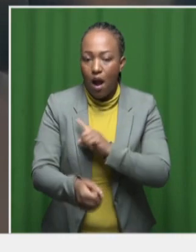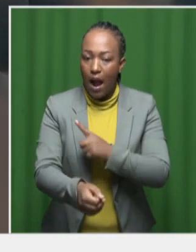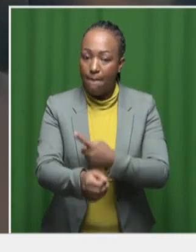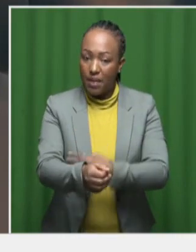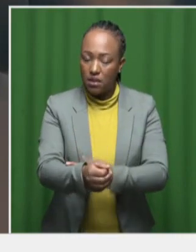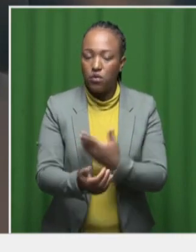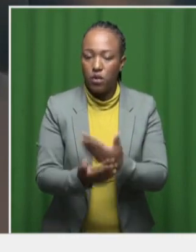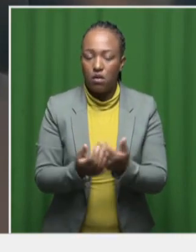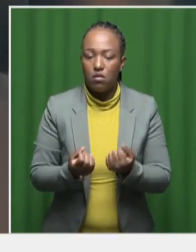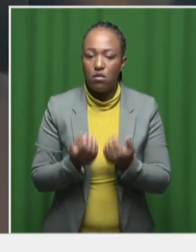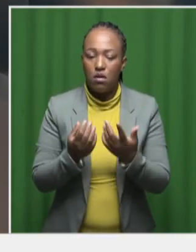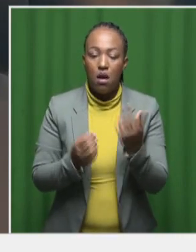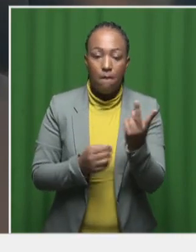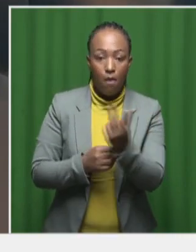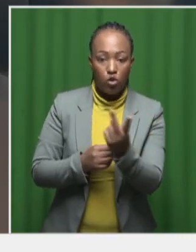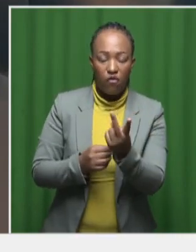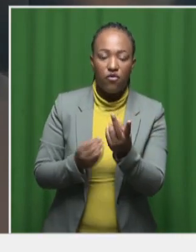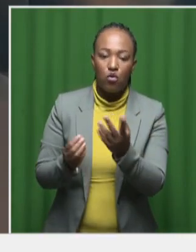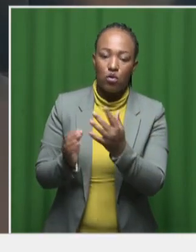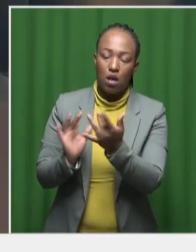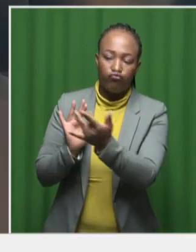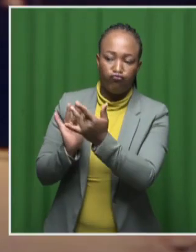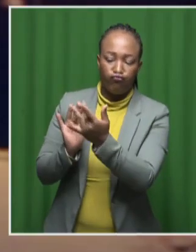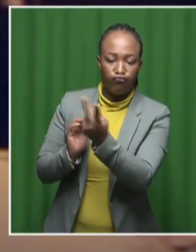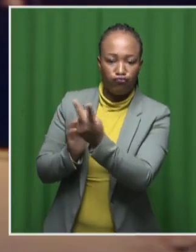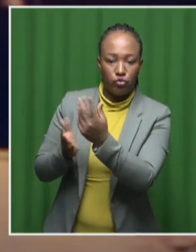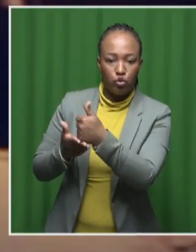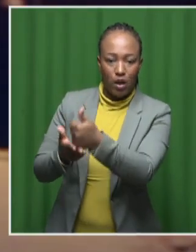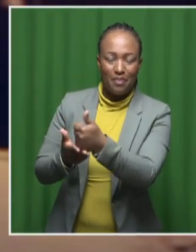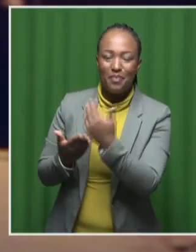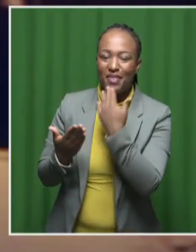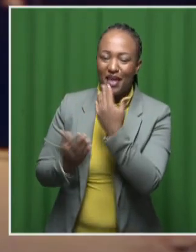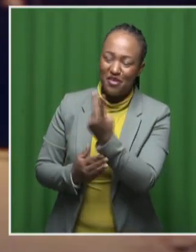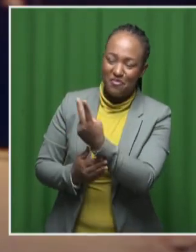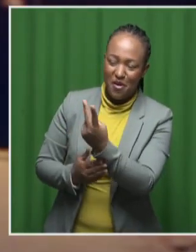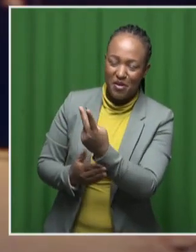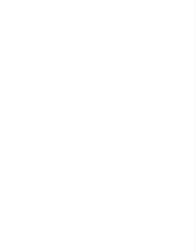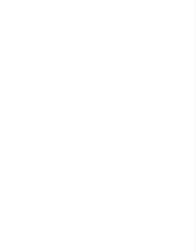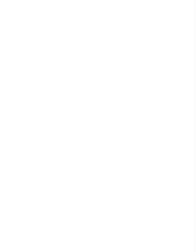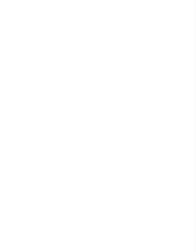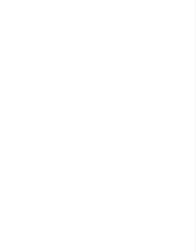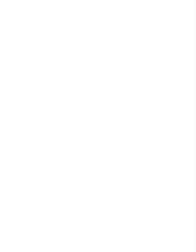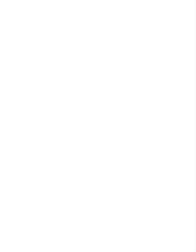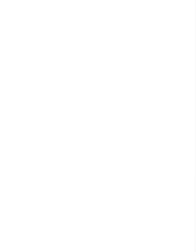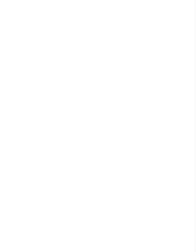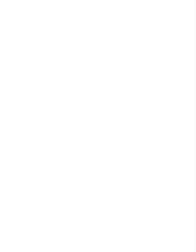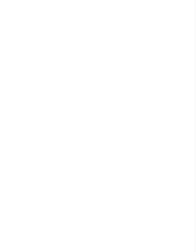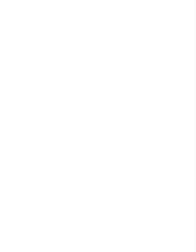will put the two of you in touch and hopefully you'll be able to assist. Thank you. Thanks both of you for being with us here on the program.